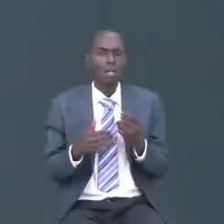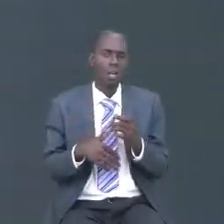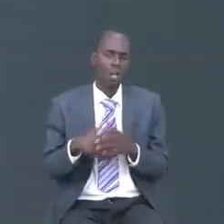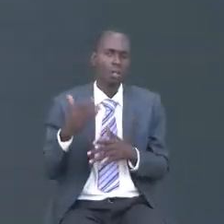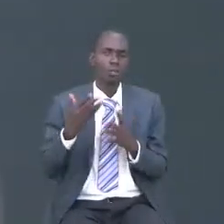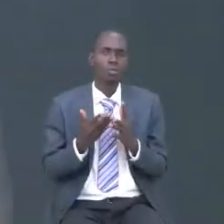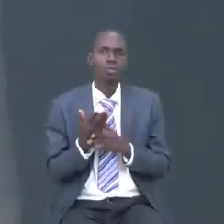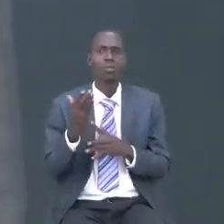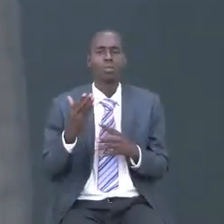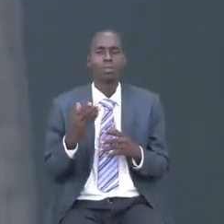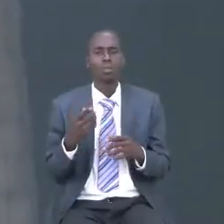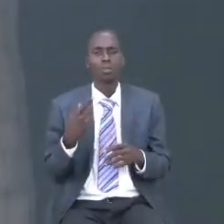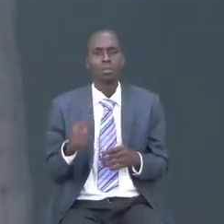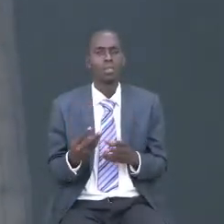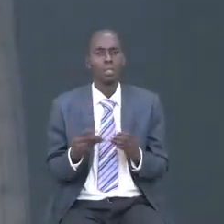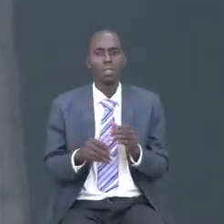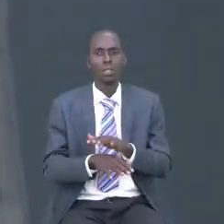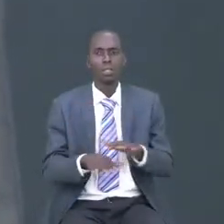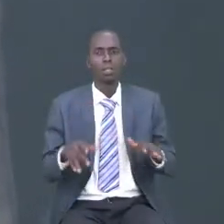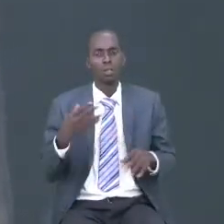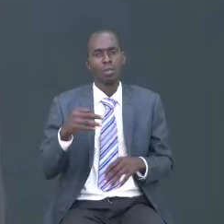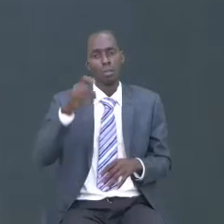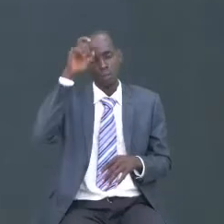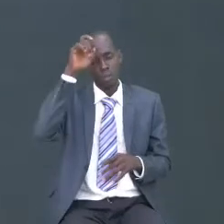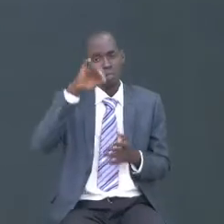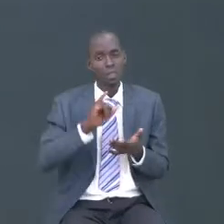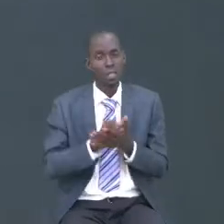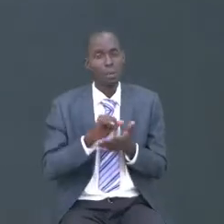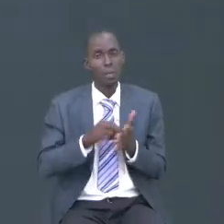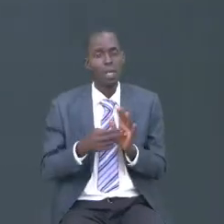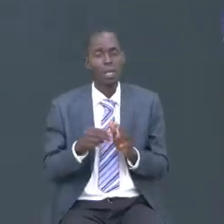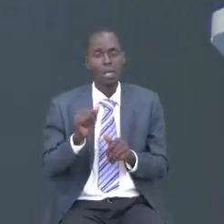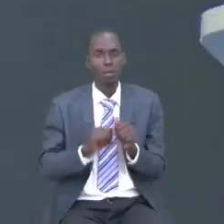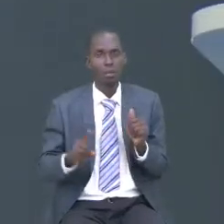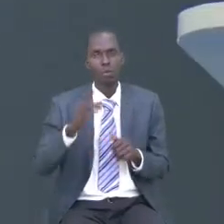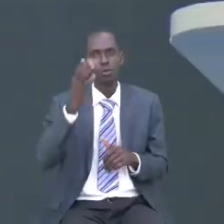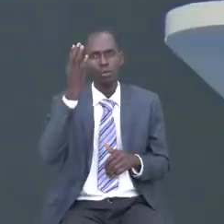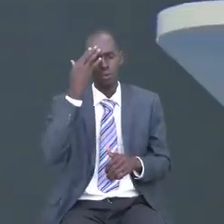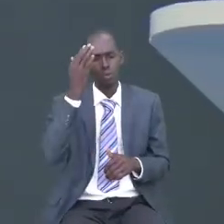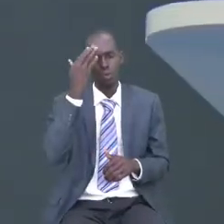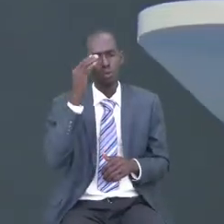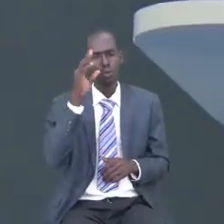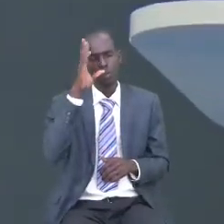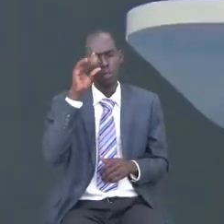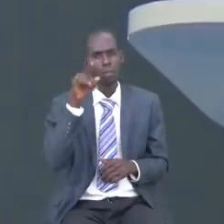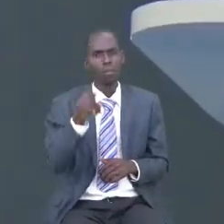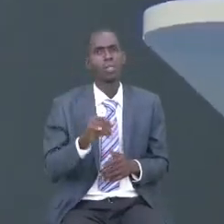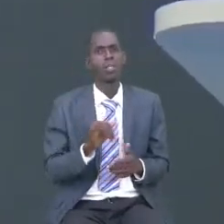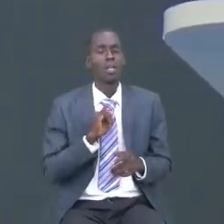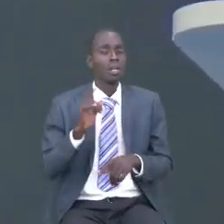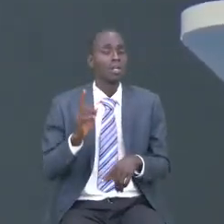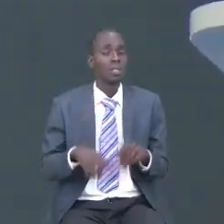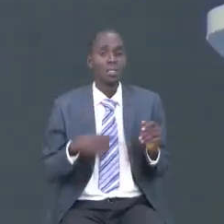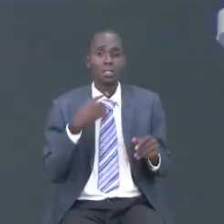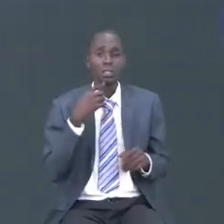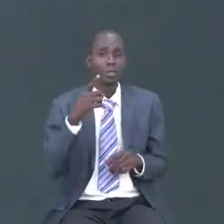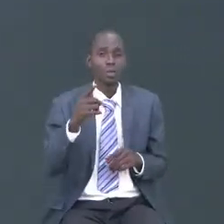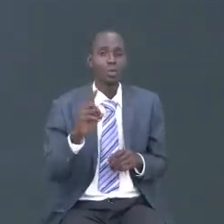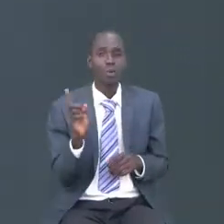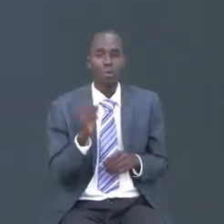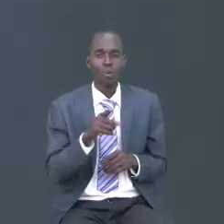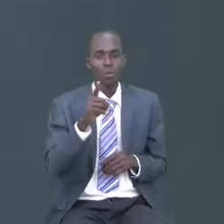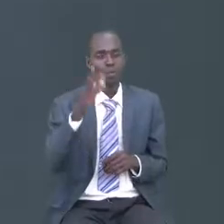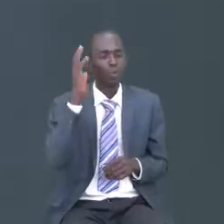It was known in all the land of Egypt. I cannot begin to tell you where you'll be